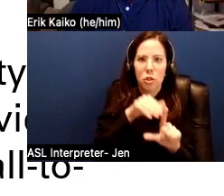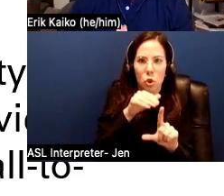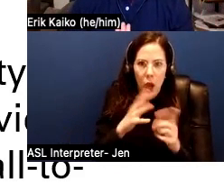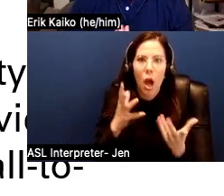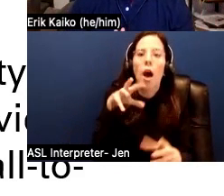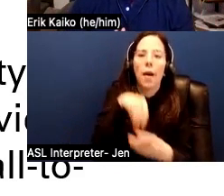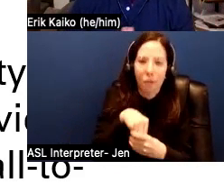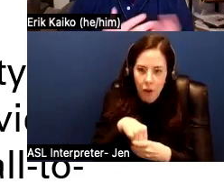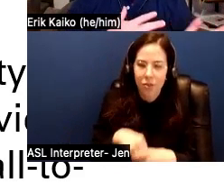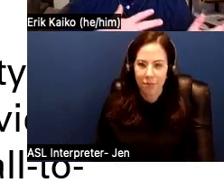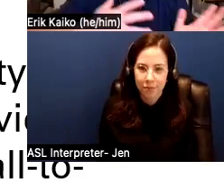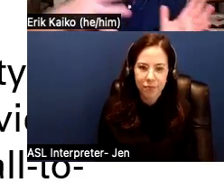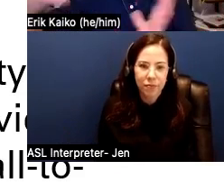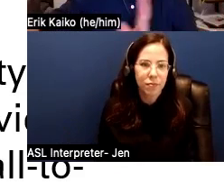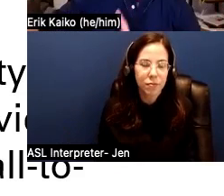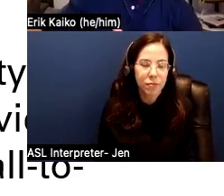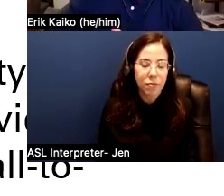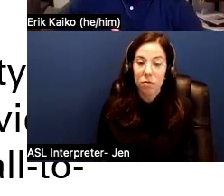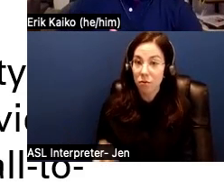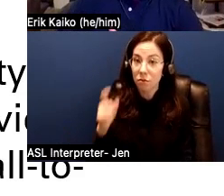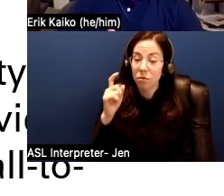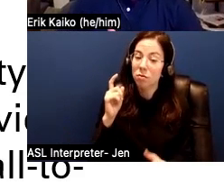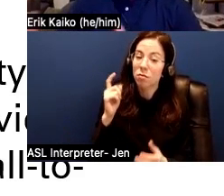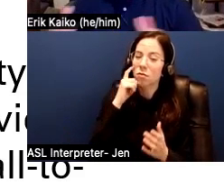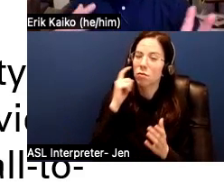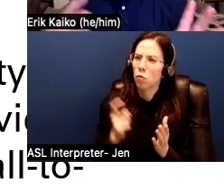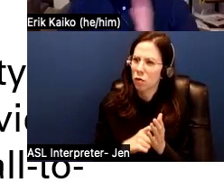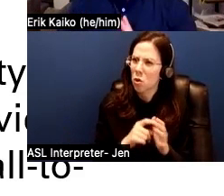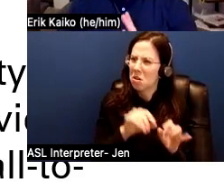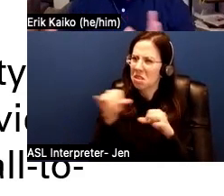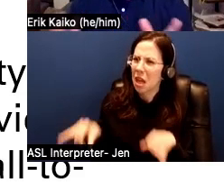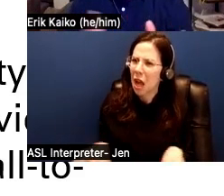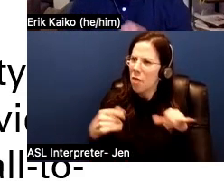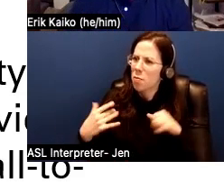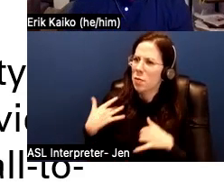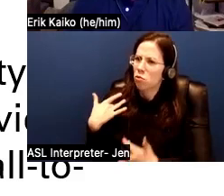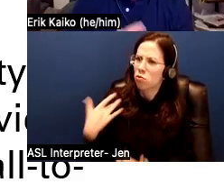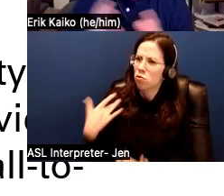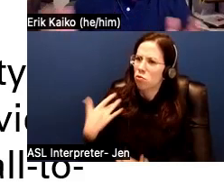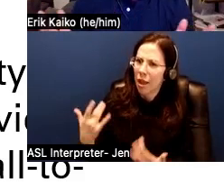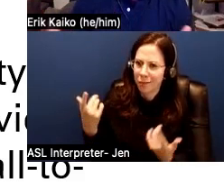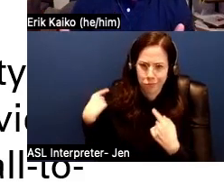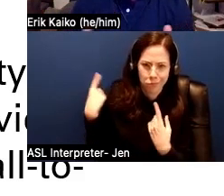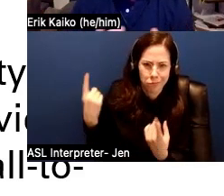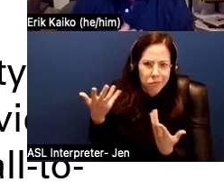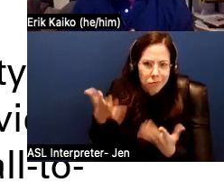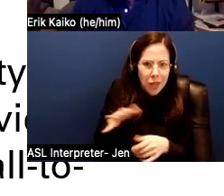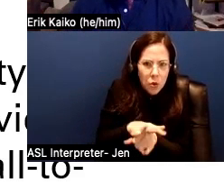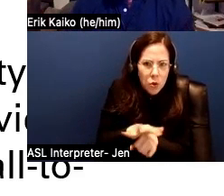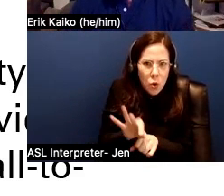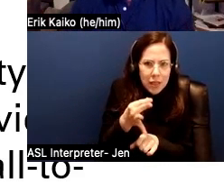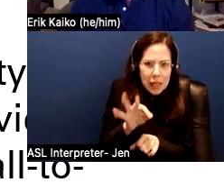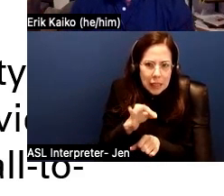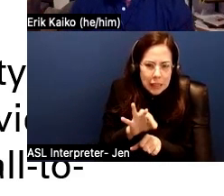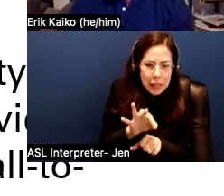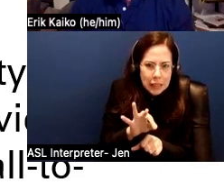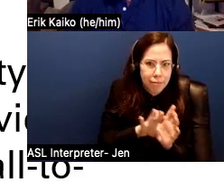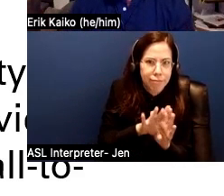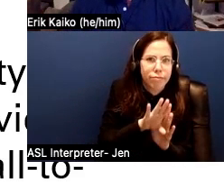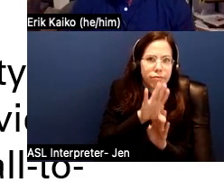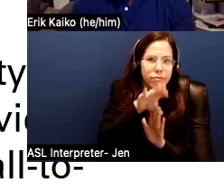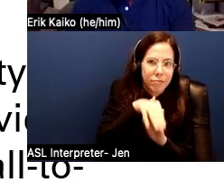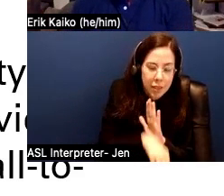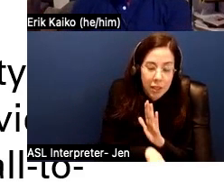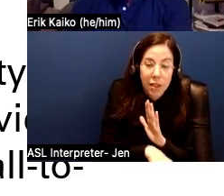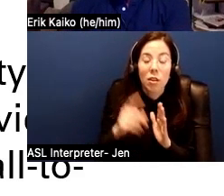Or, one trend that we've all noticing coming out of the pandemic or the height of the pandemic has been